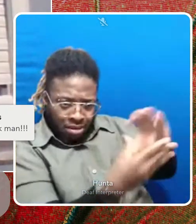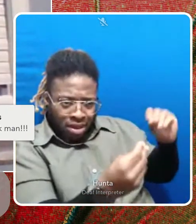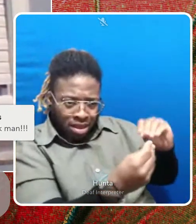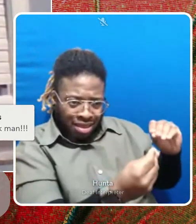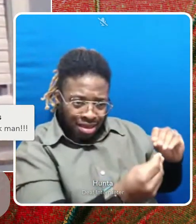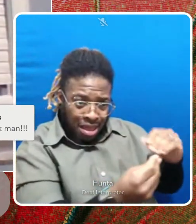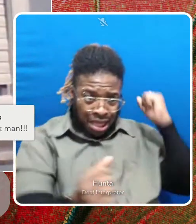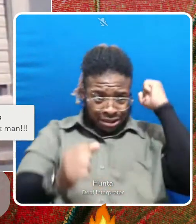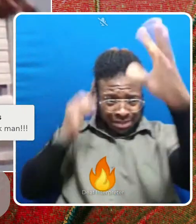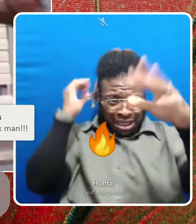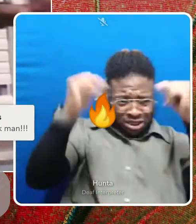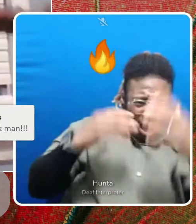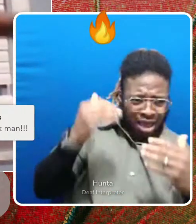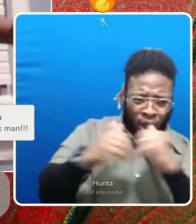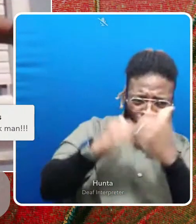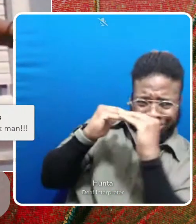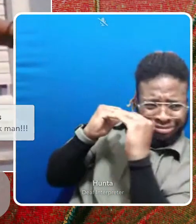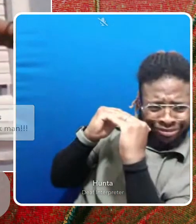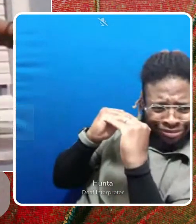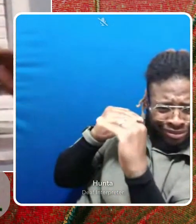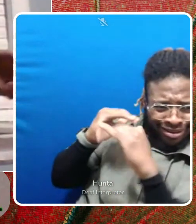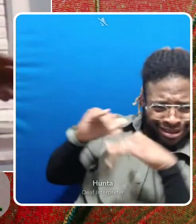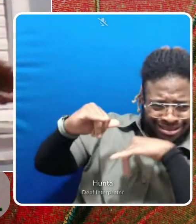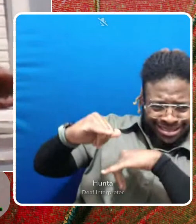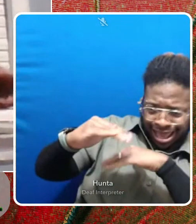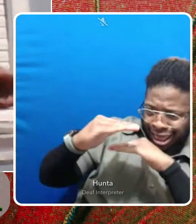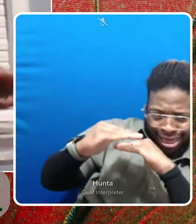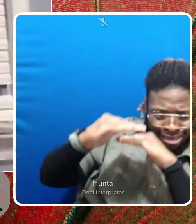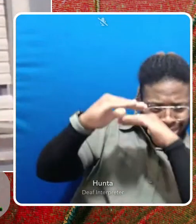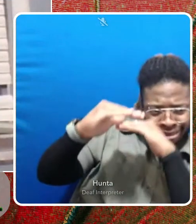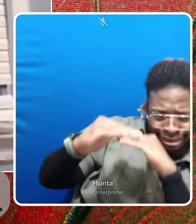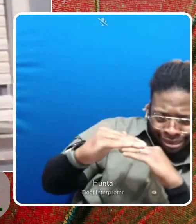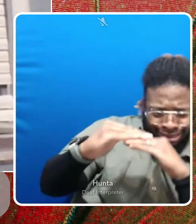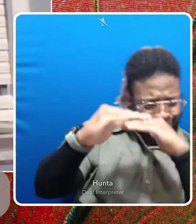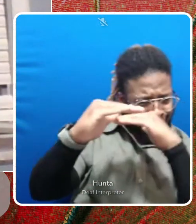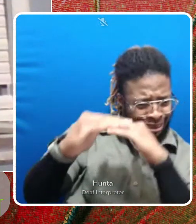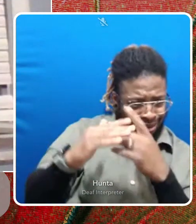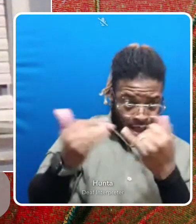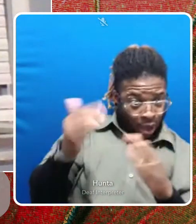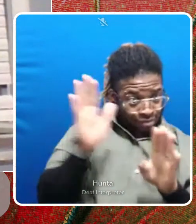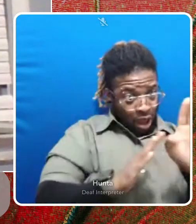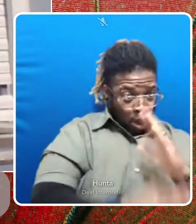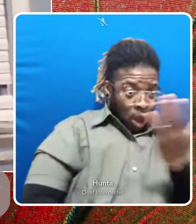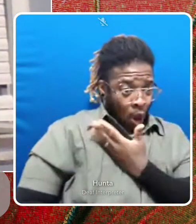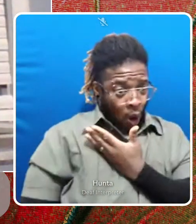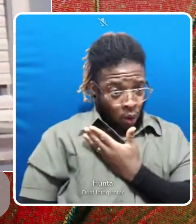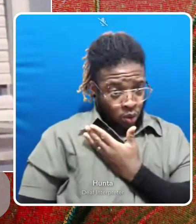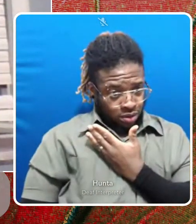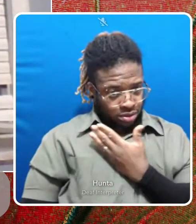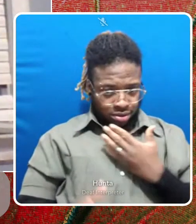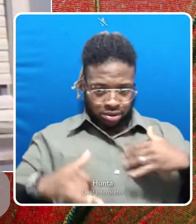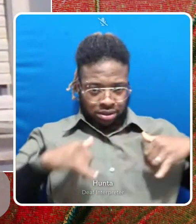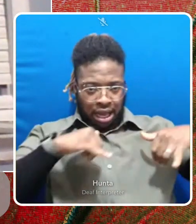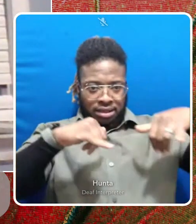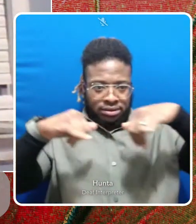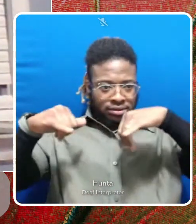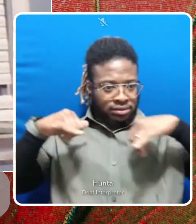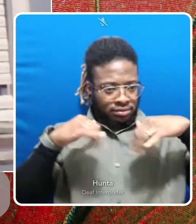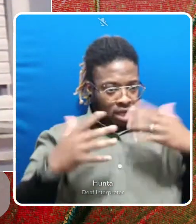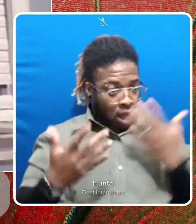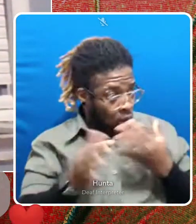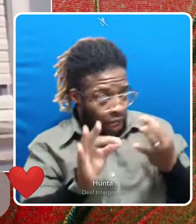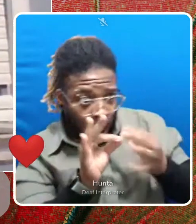ebonics, and now we savage to creating our own dialect. The language is literally loaded linguistics to